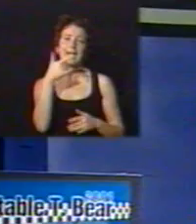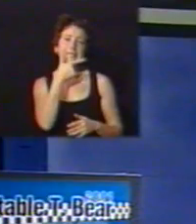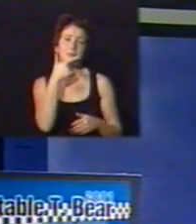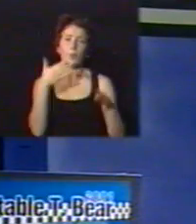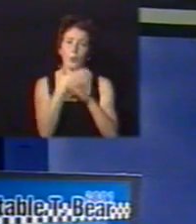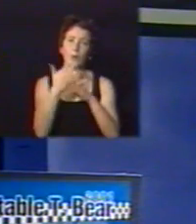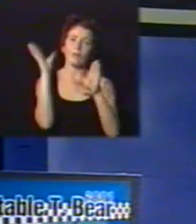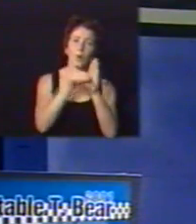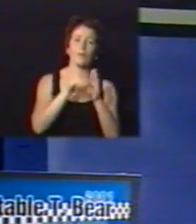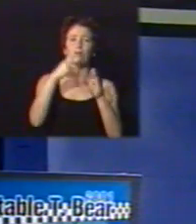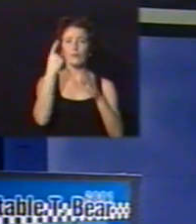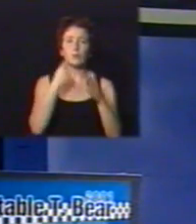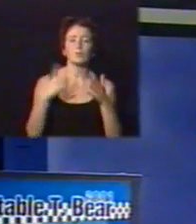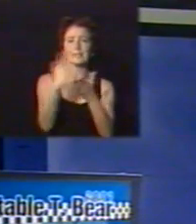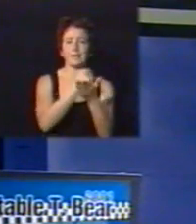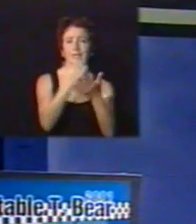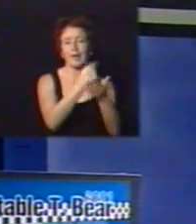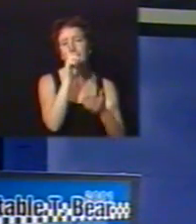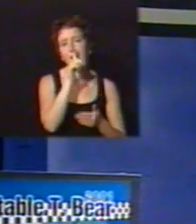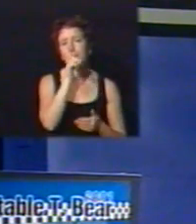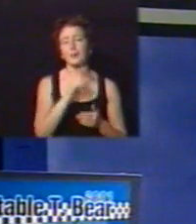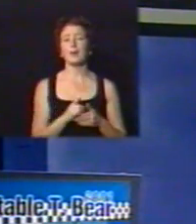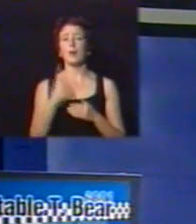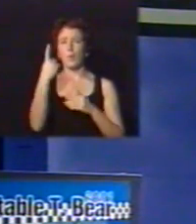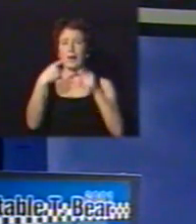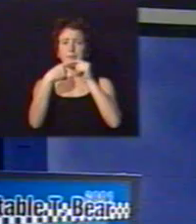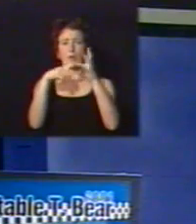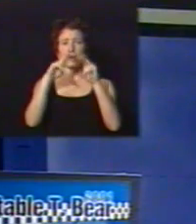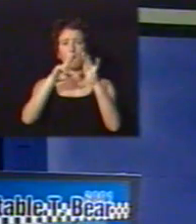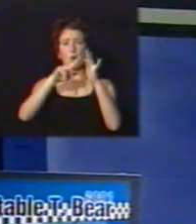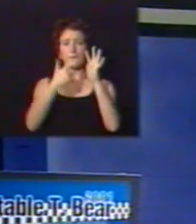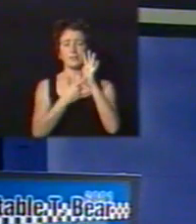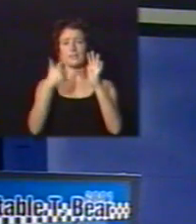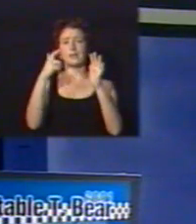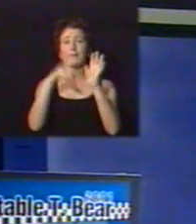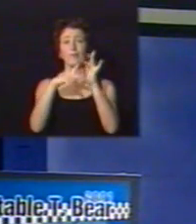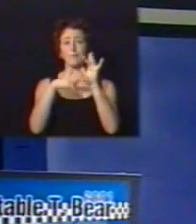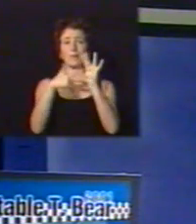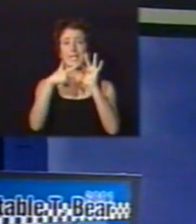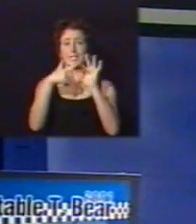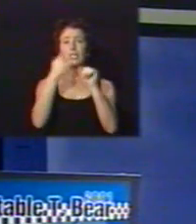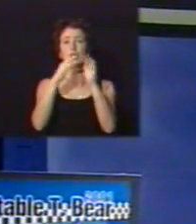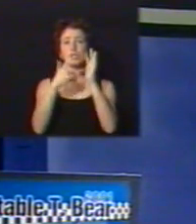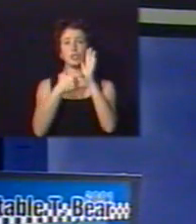work. A particular notice was that of Officer Vinnie Gerasitano, a member of